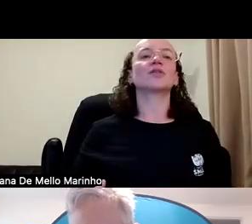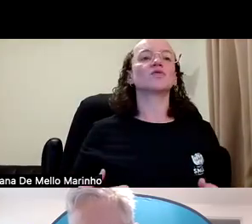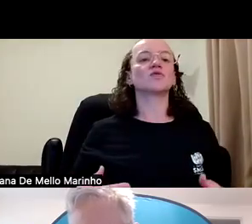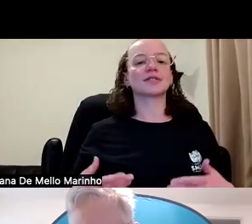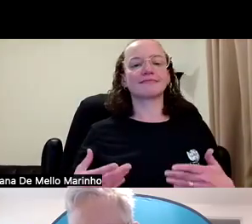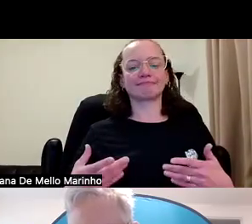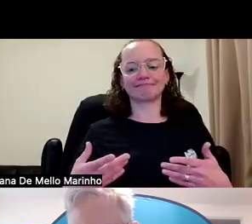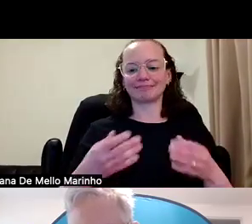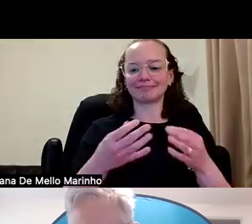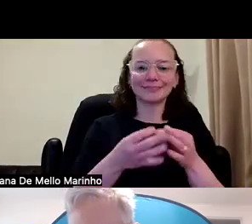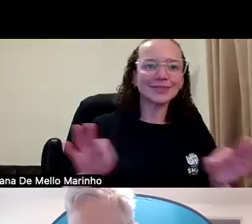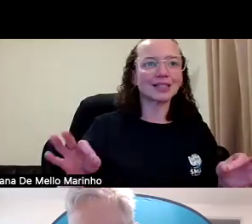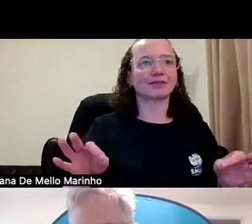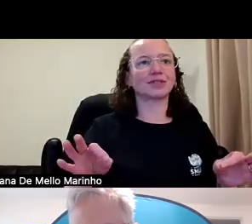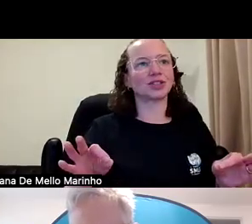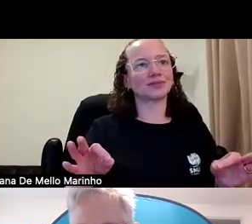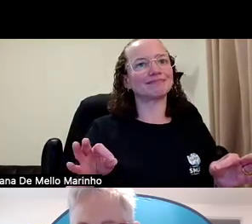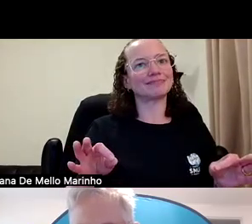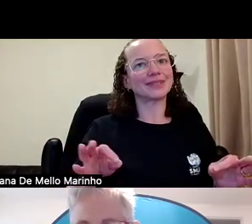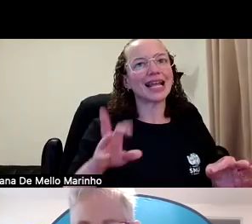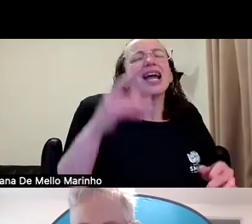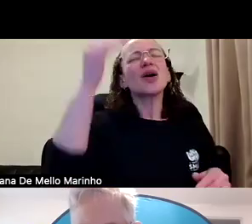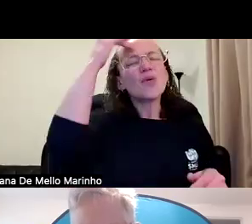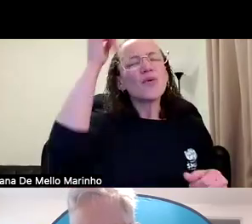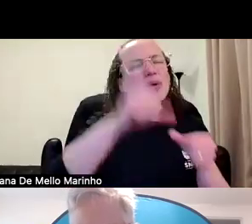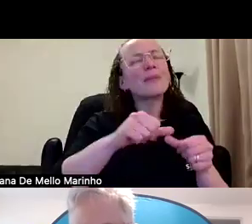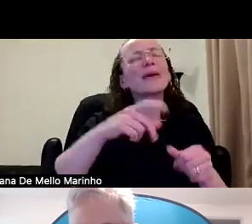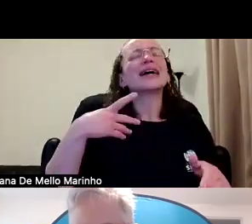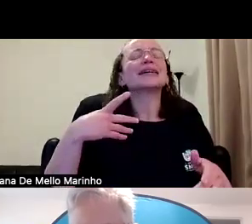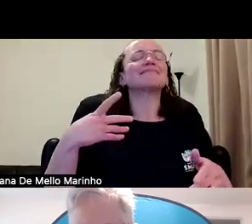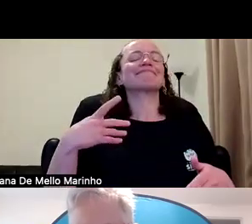You'll notice too, it's a physical language.